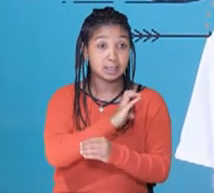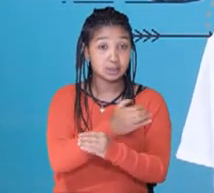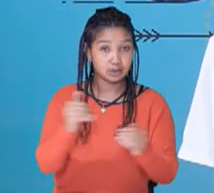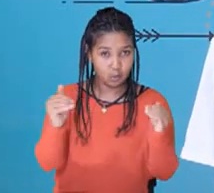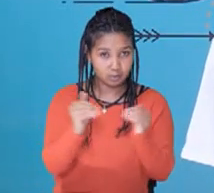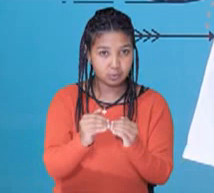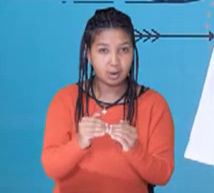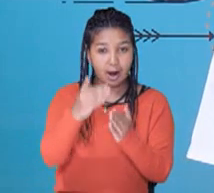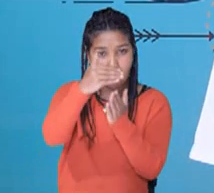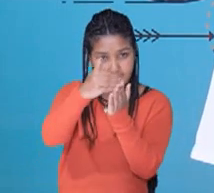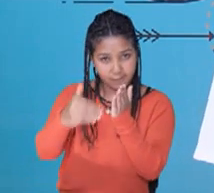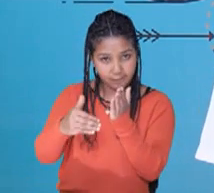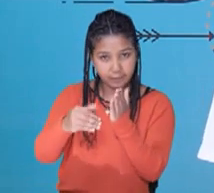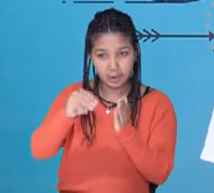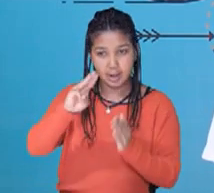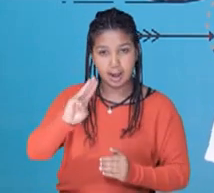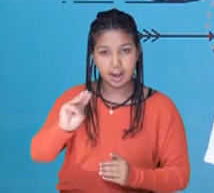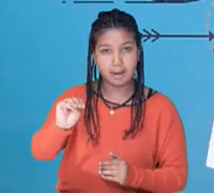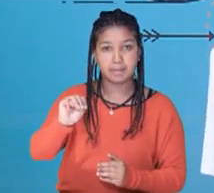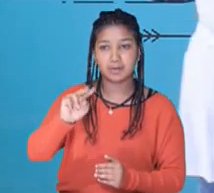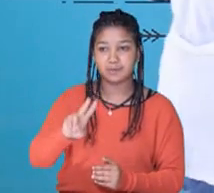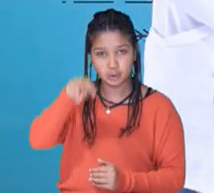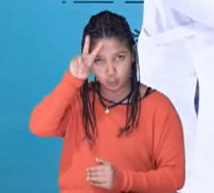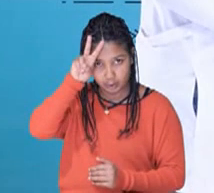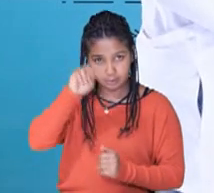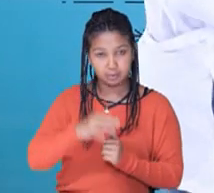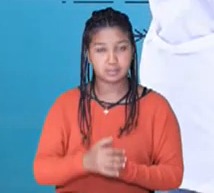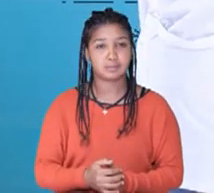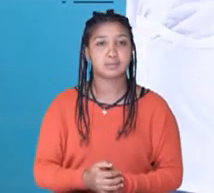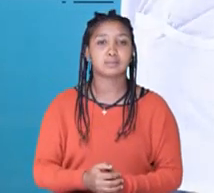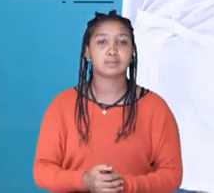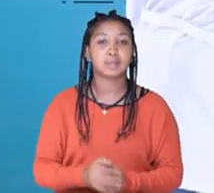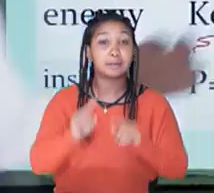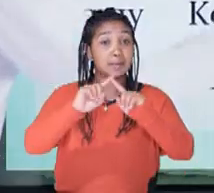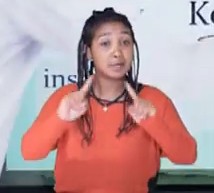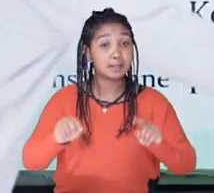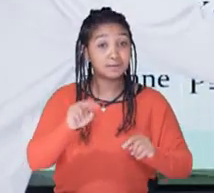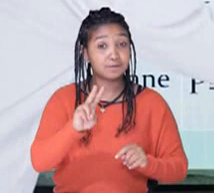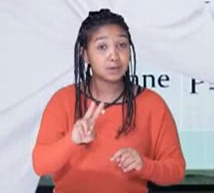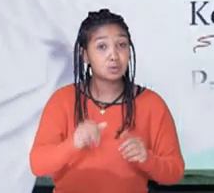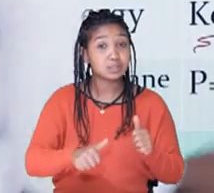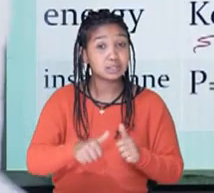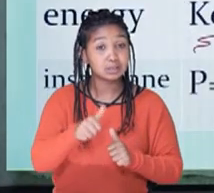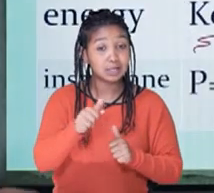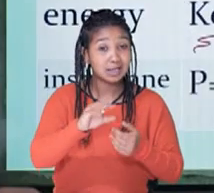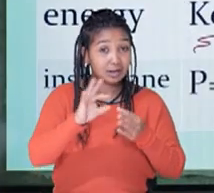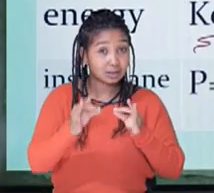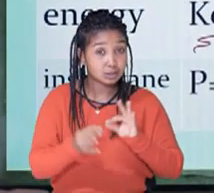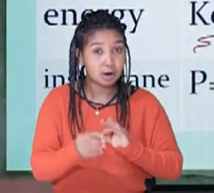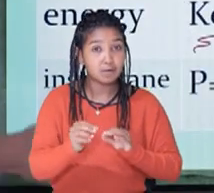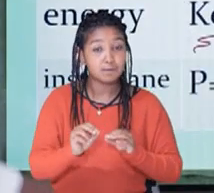is equals to half mv squared, But v, which is a